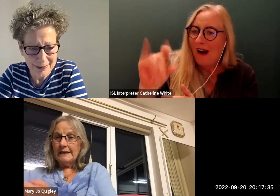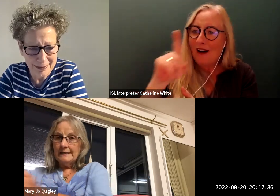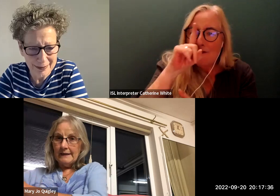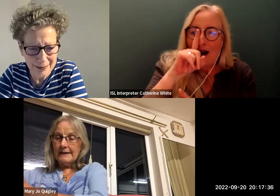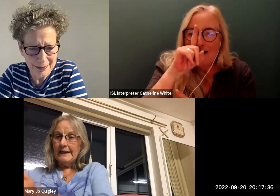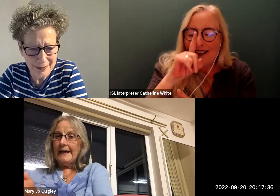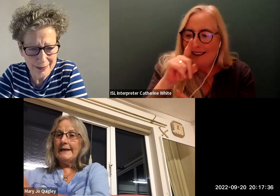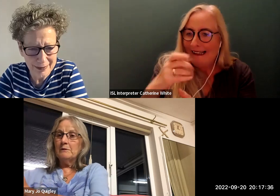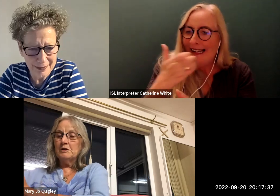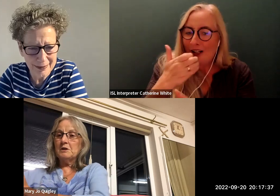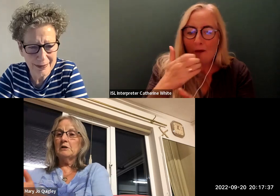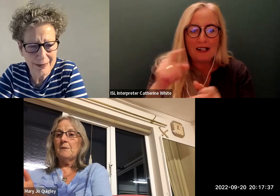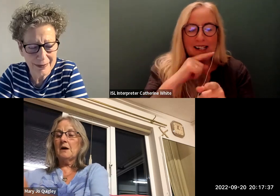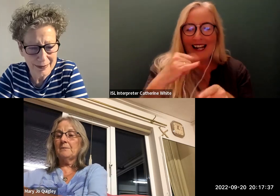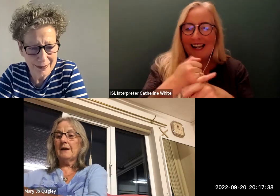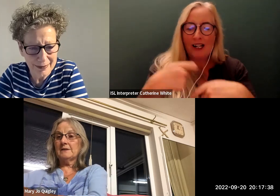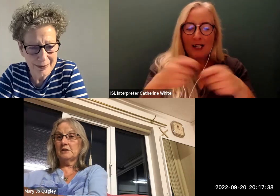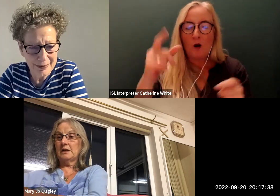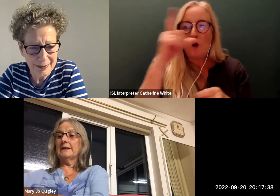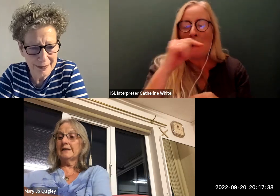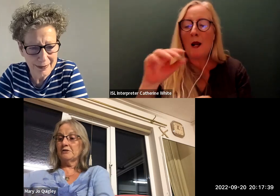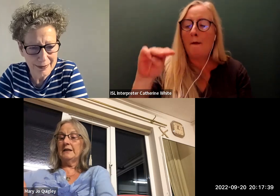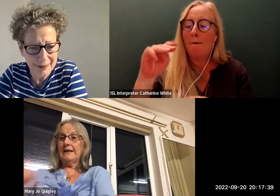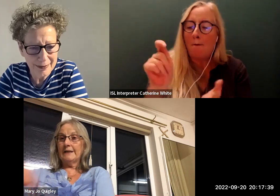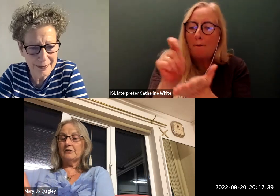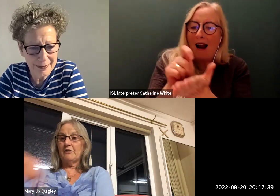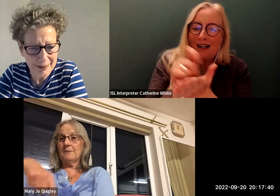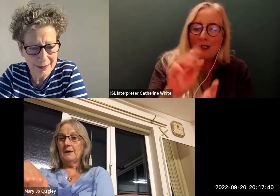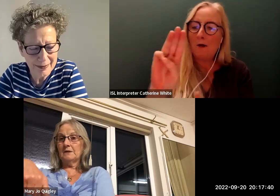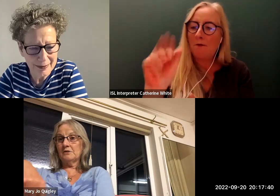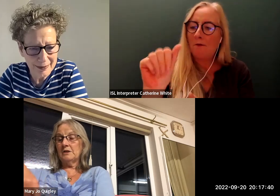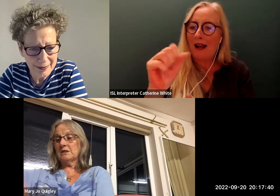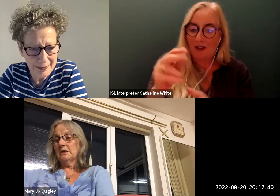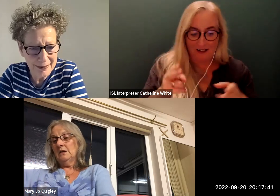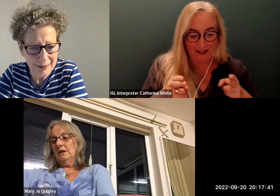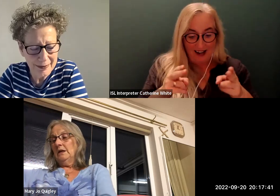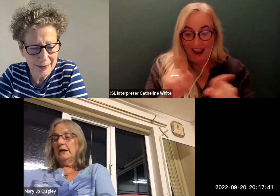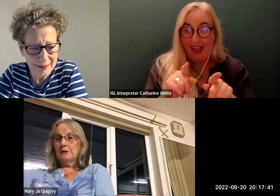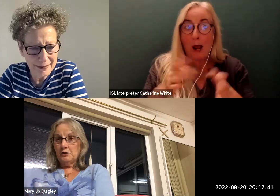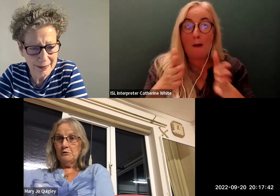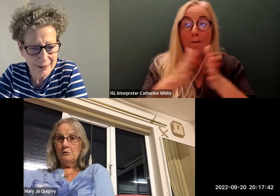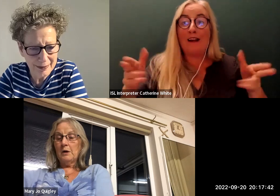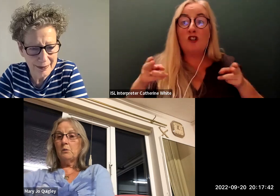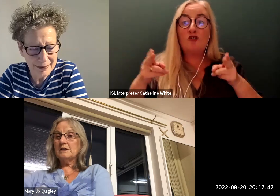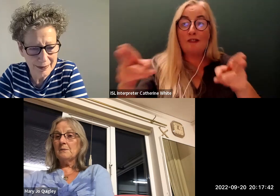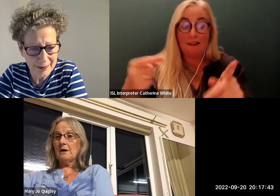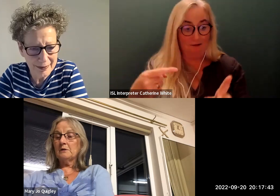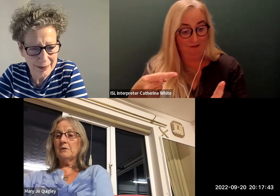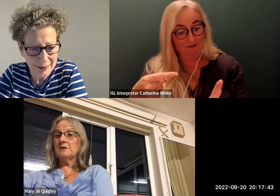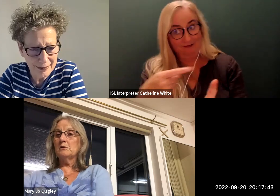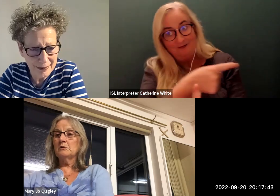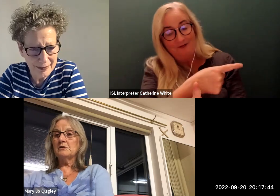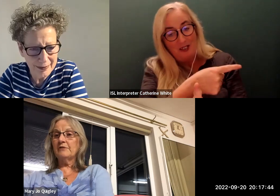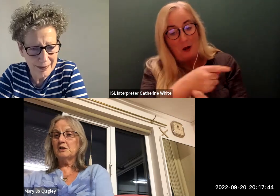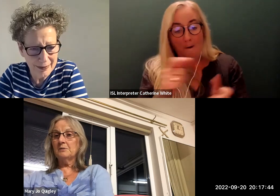in a little lane which was called the Market Passage, and it literally led from the main street into what was the market, where